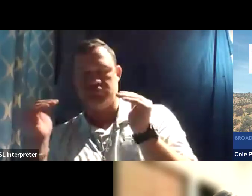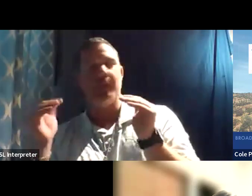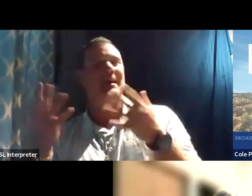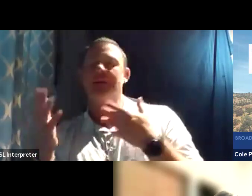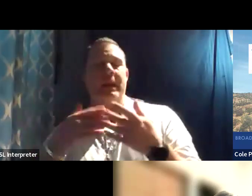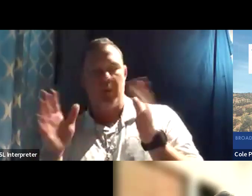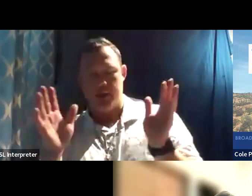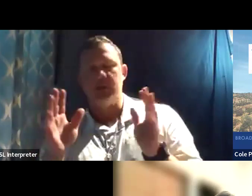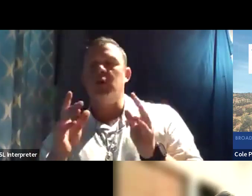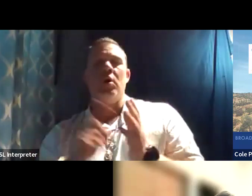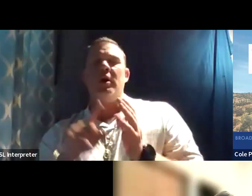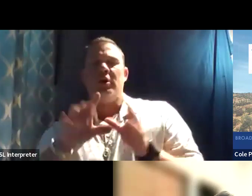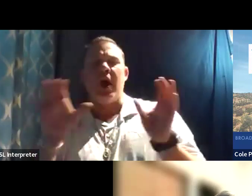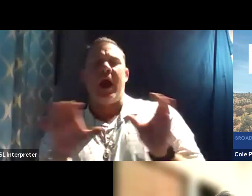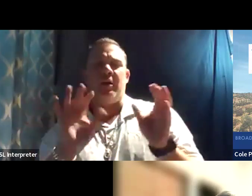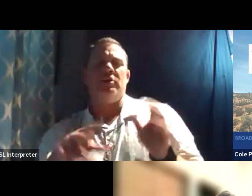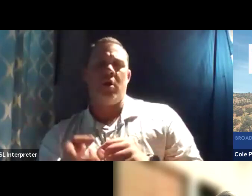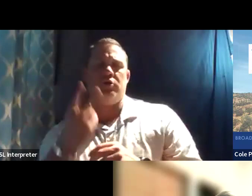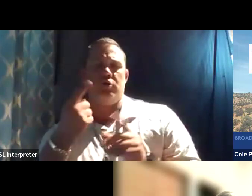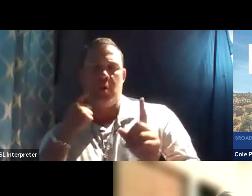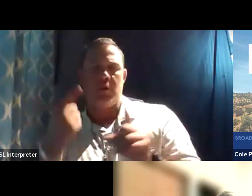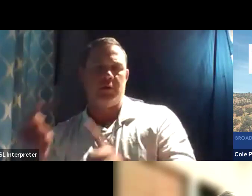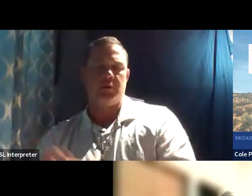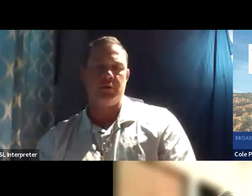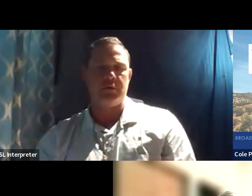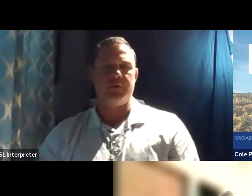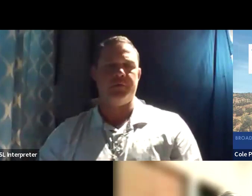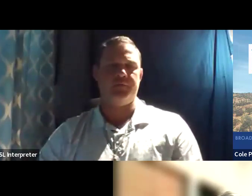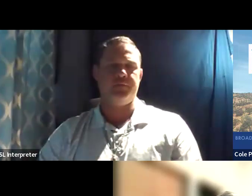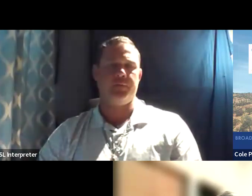anyway, what is your reaction to those 2 points?